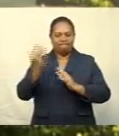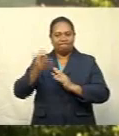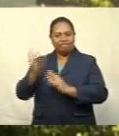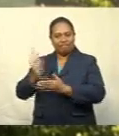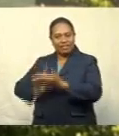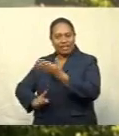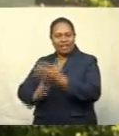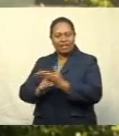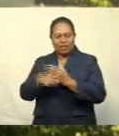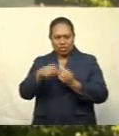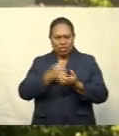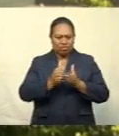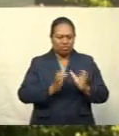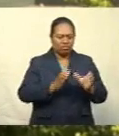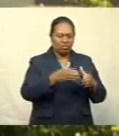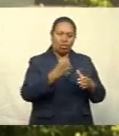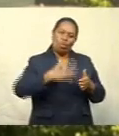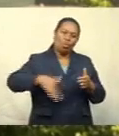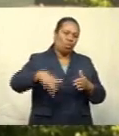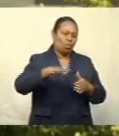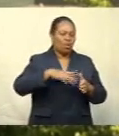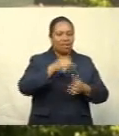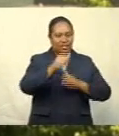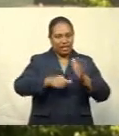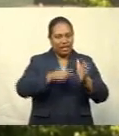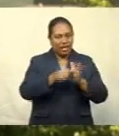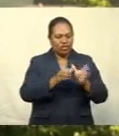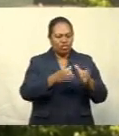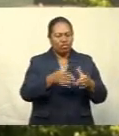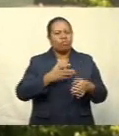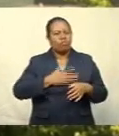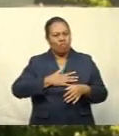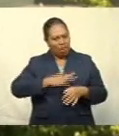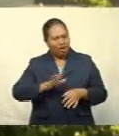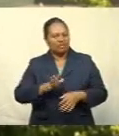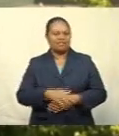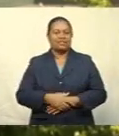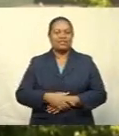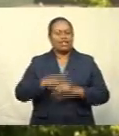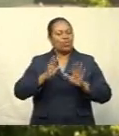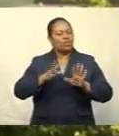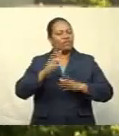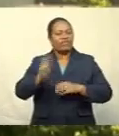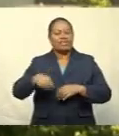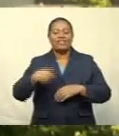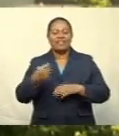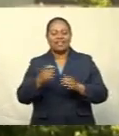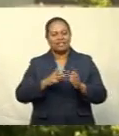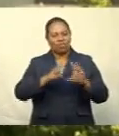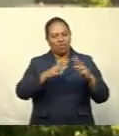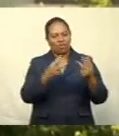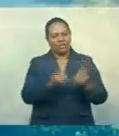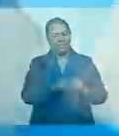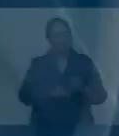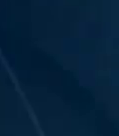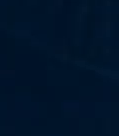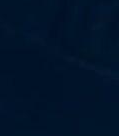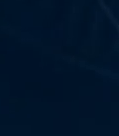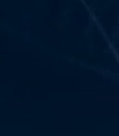group say that people of all age group have shown interest and are waiting for the next workshop. Dipesh Kumar, FBC